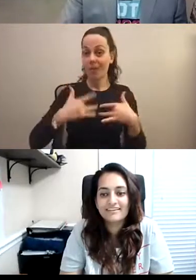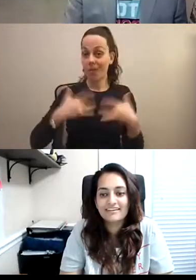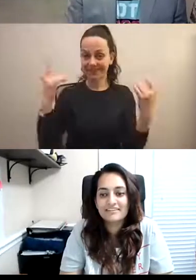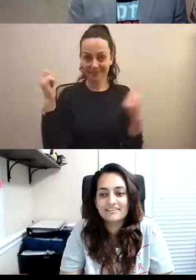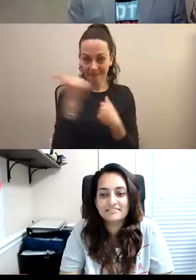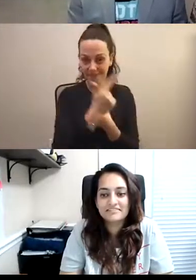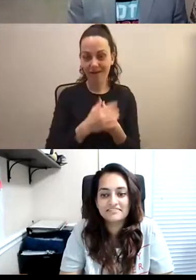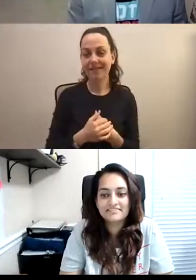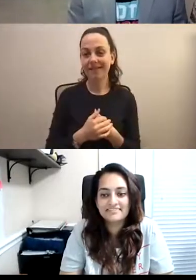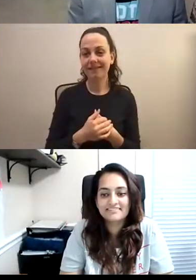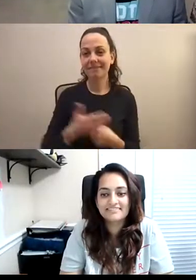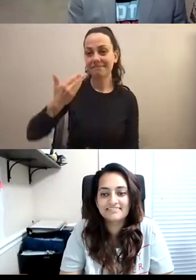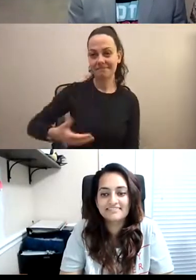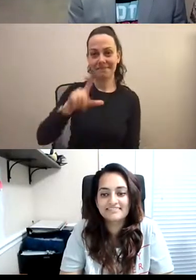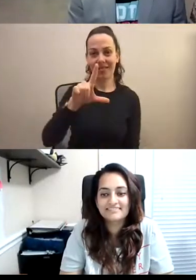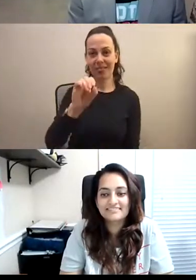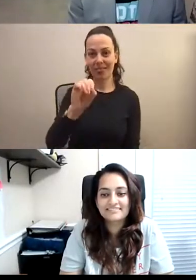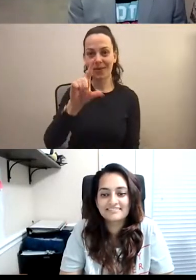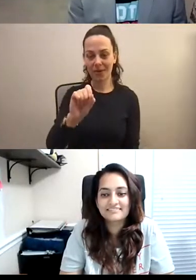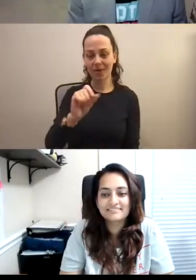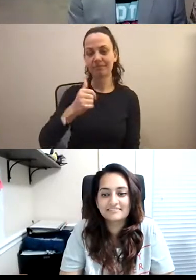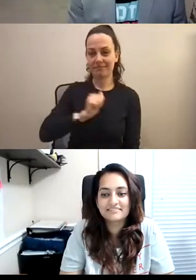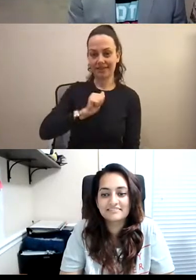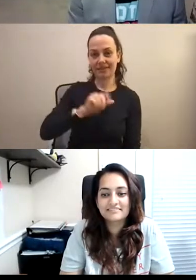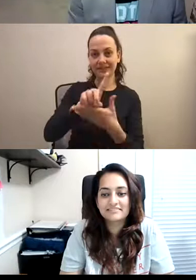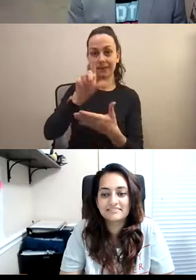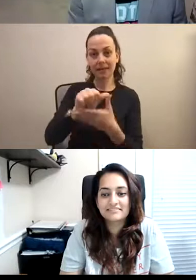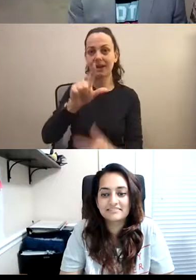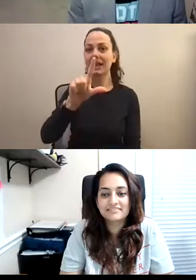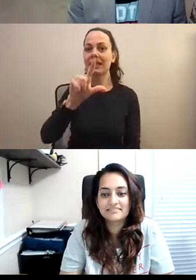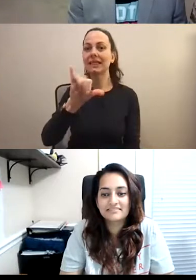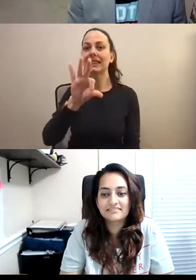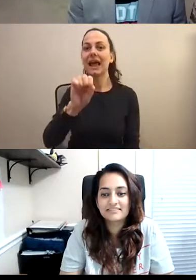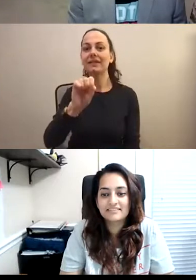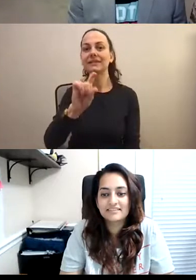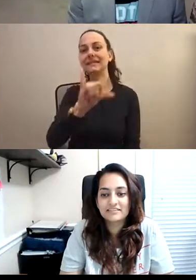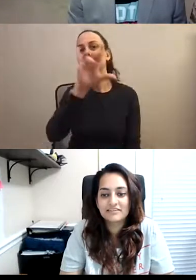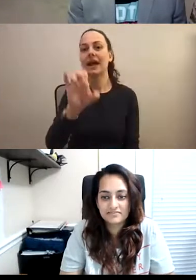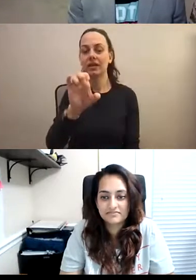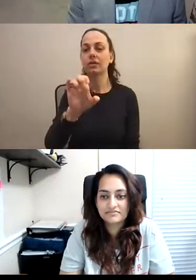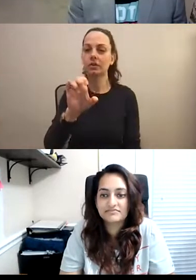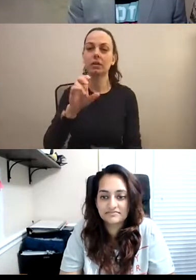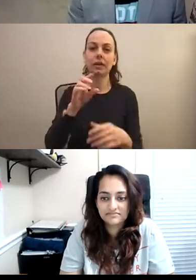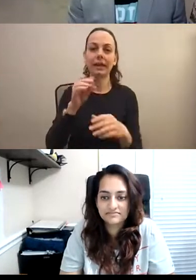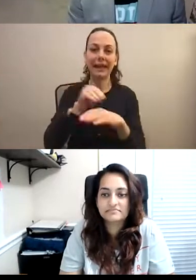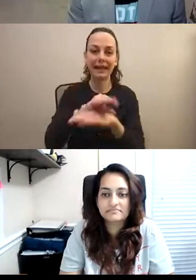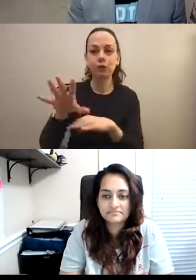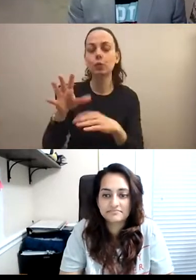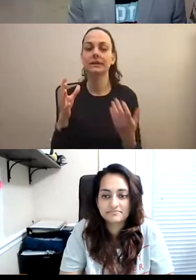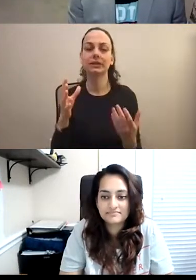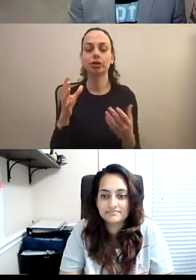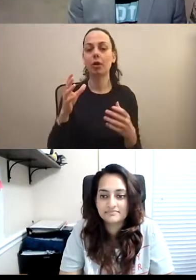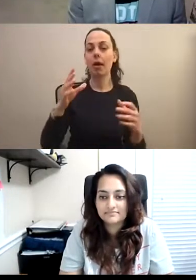everyone? I am Lolo. I'm a disability lifestyle influencer, model, actress, and public speaker.